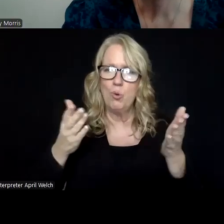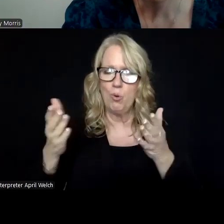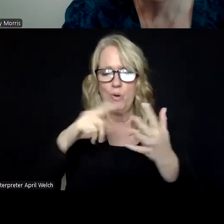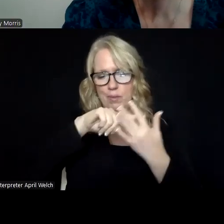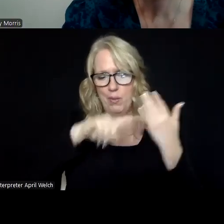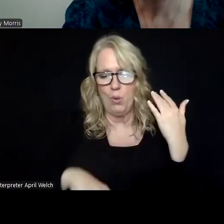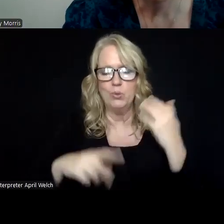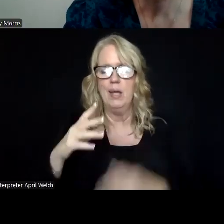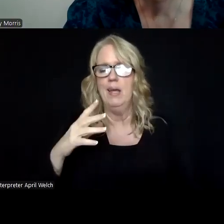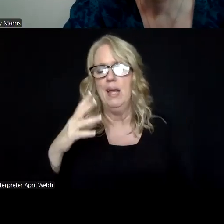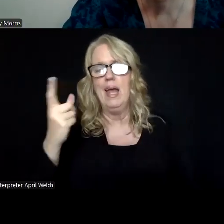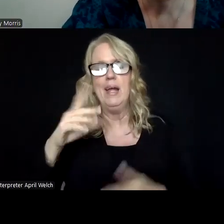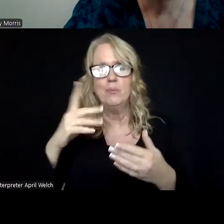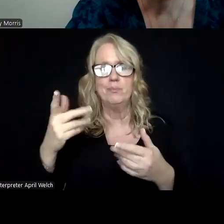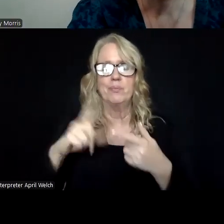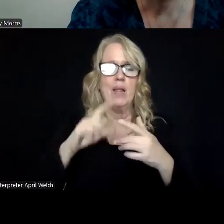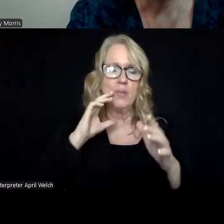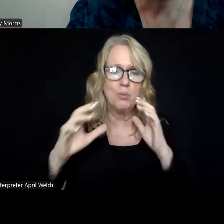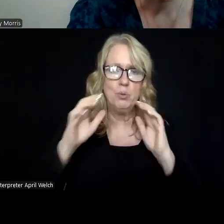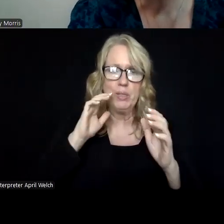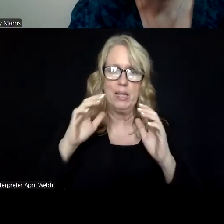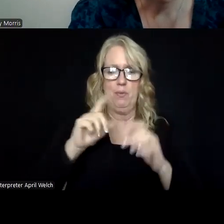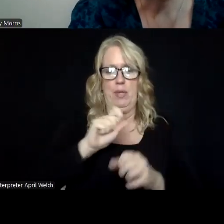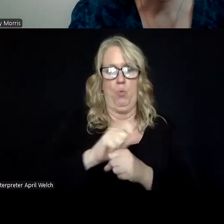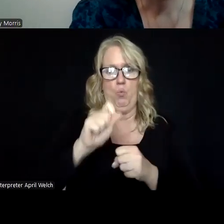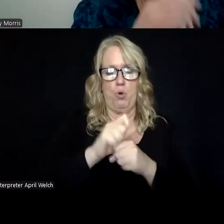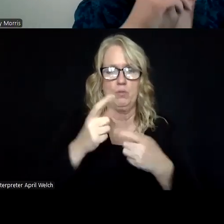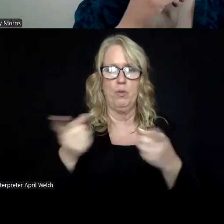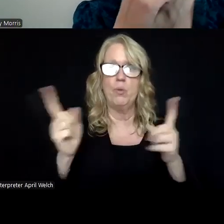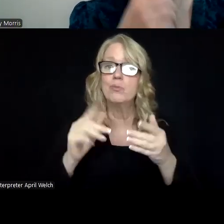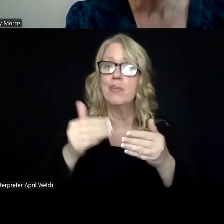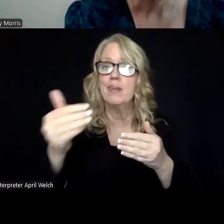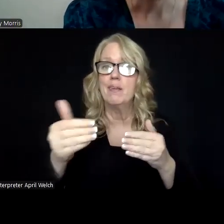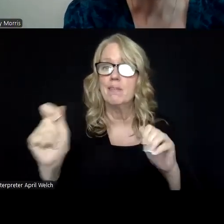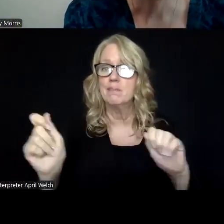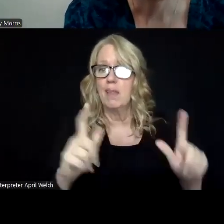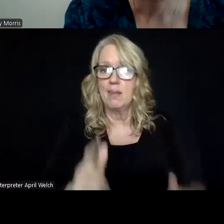And do we have communication that works for them? Next slide.